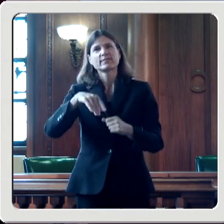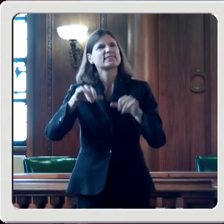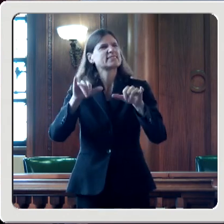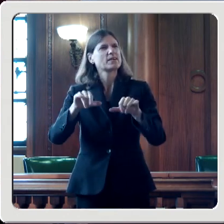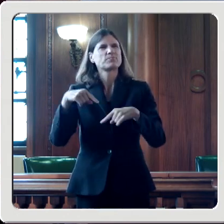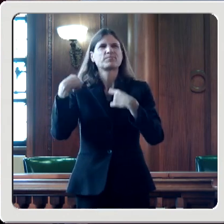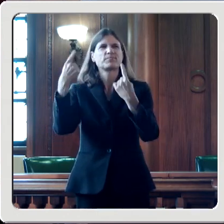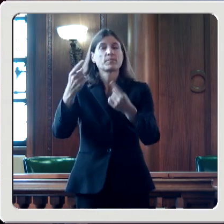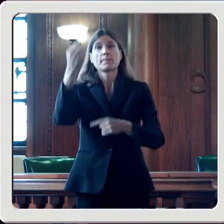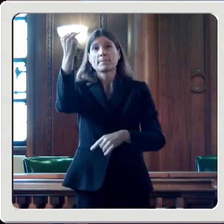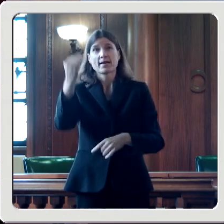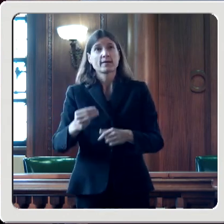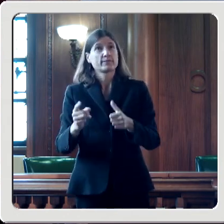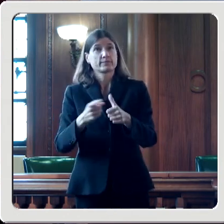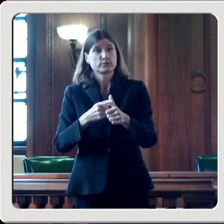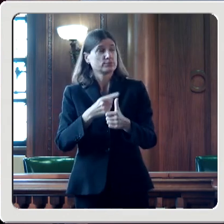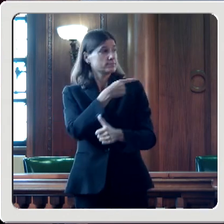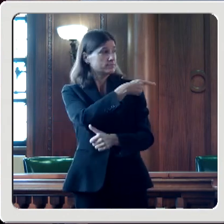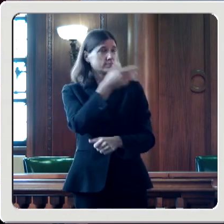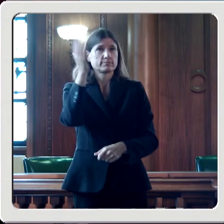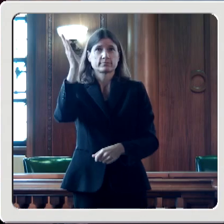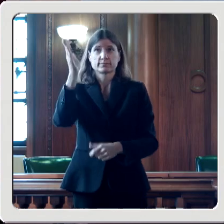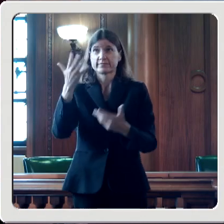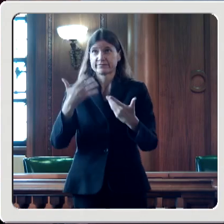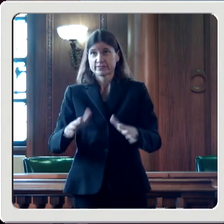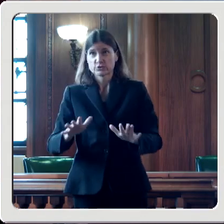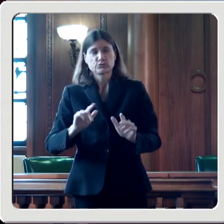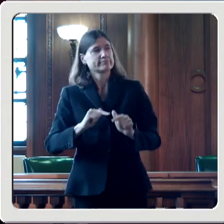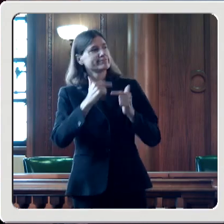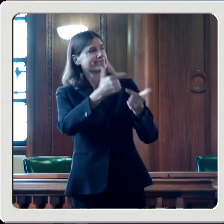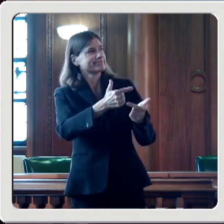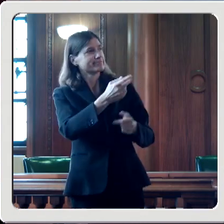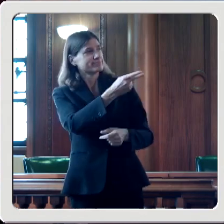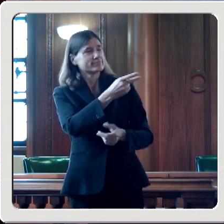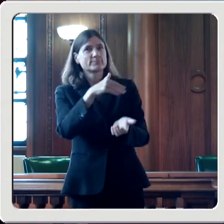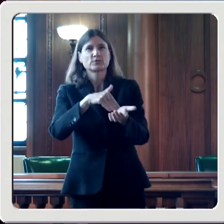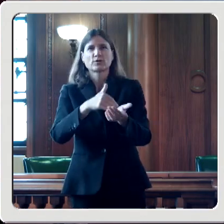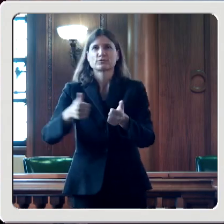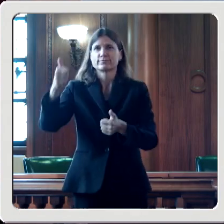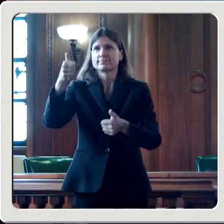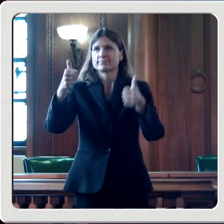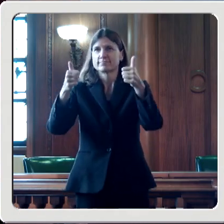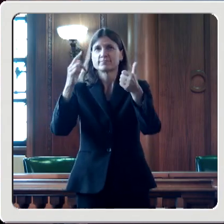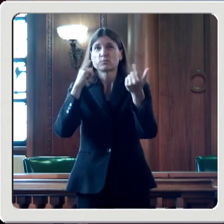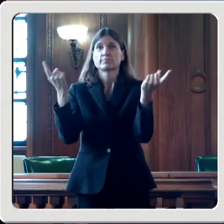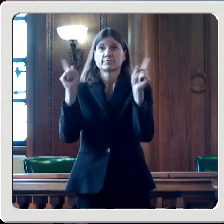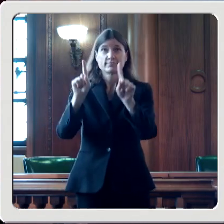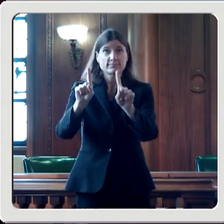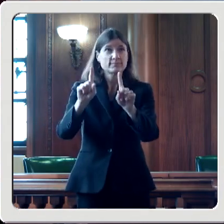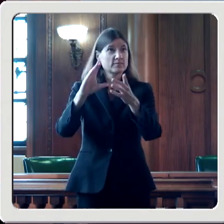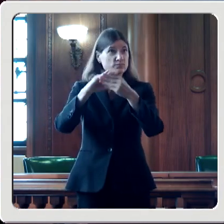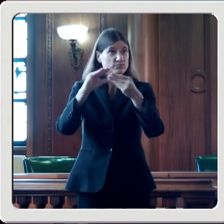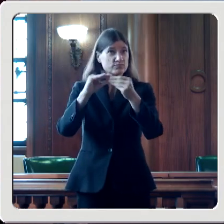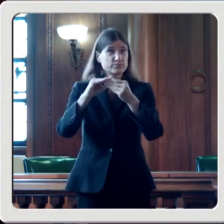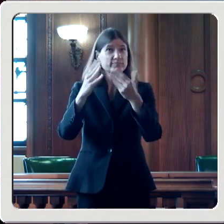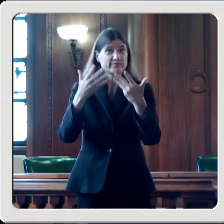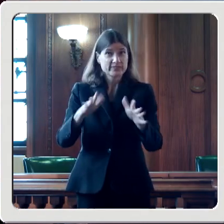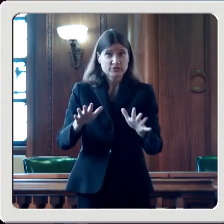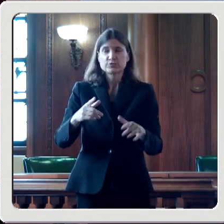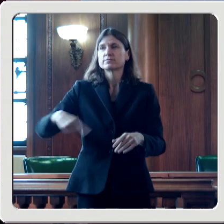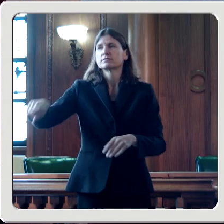up as usual again to give their updates, and so they can get back to their important duties at their respective